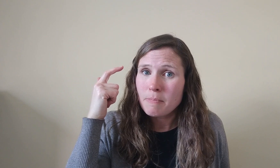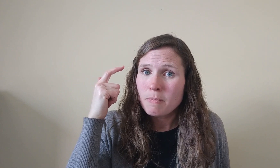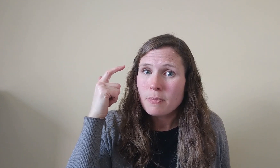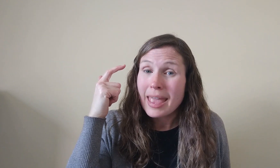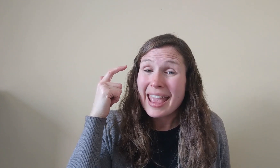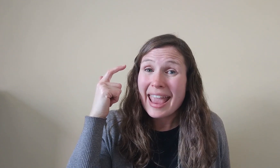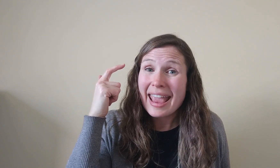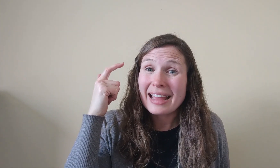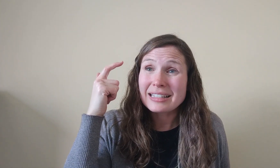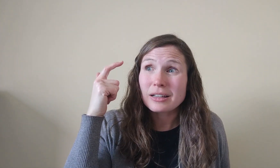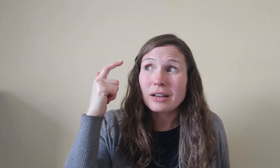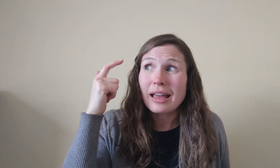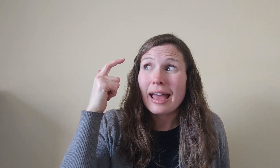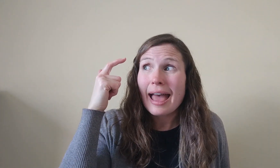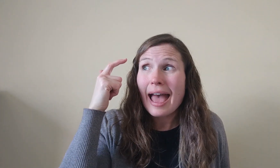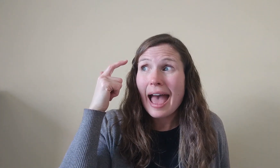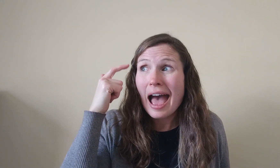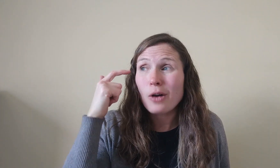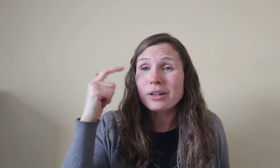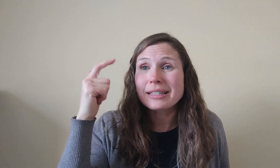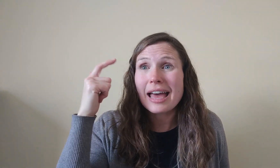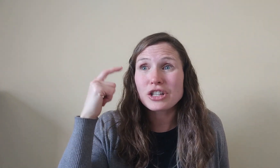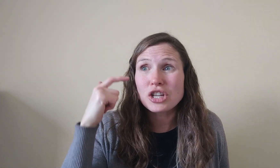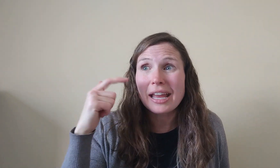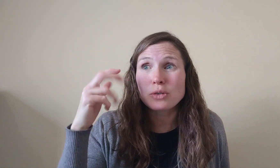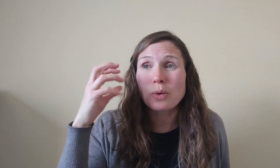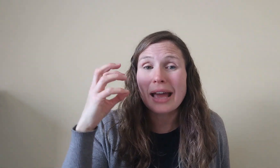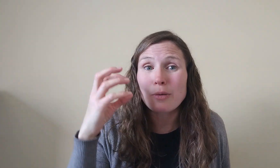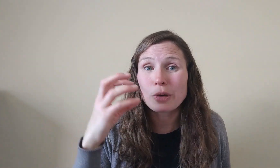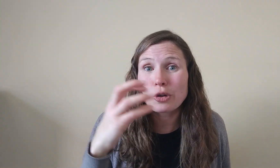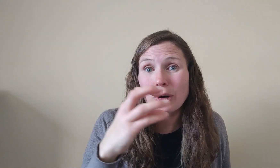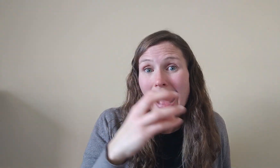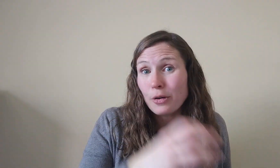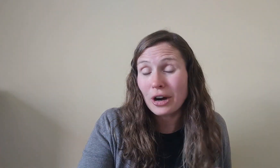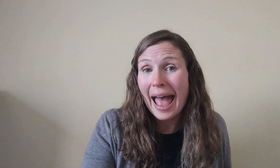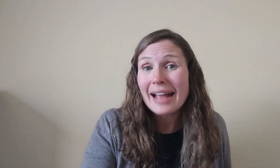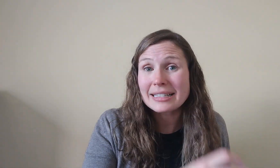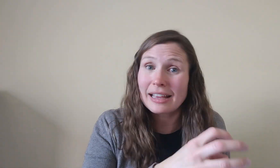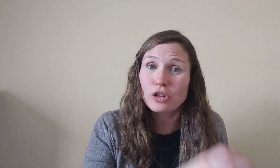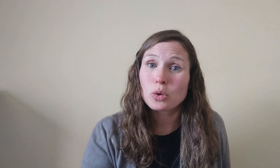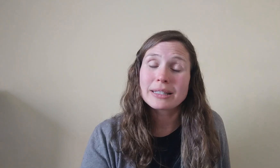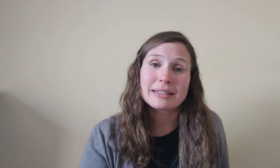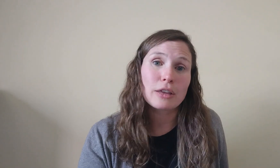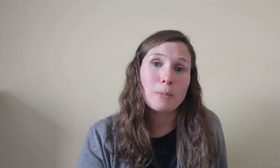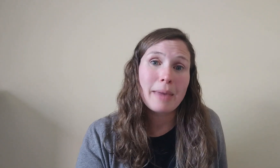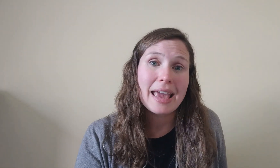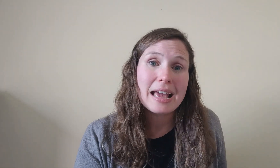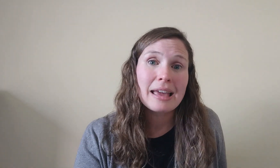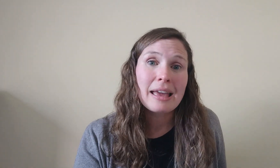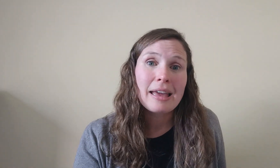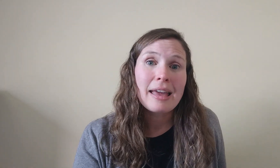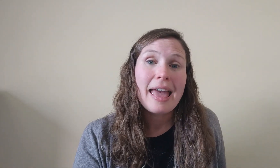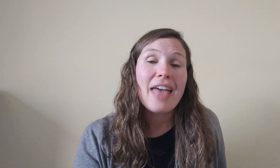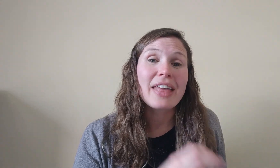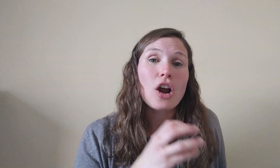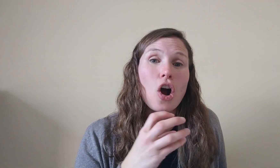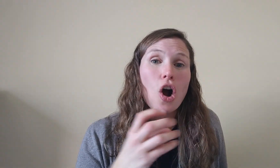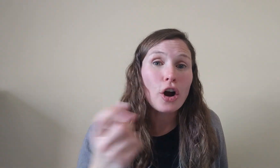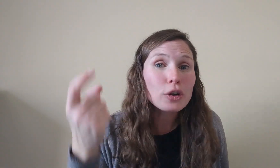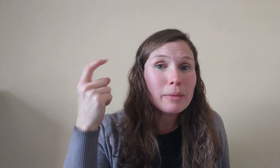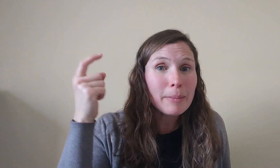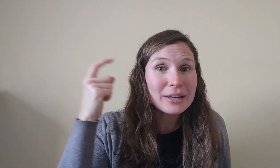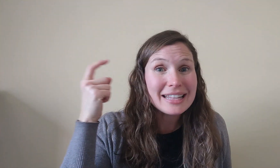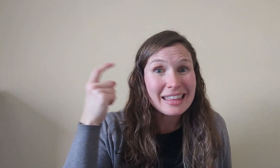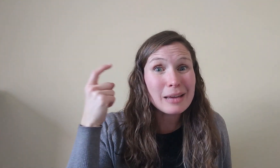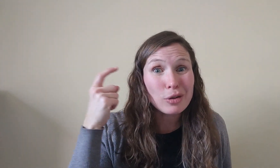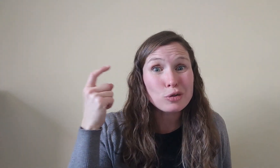mind? And how does that change how you're acting in the choices that you make? And then